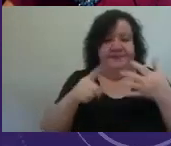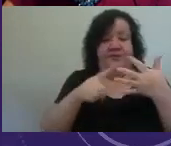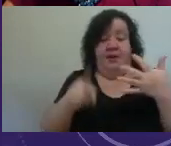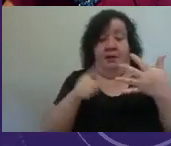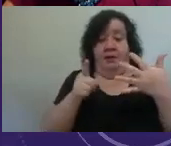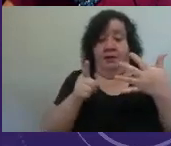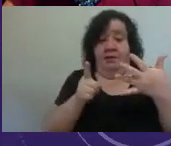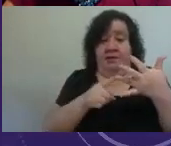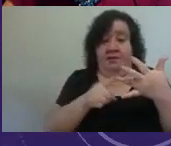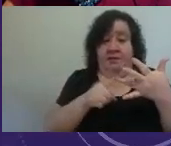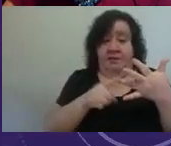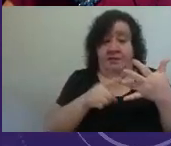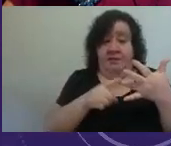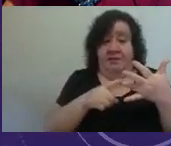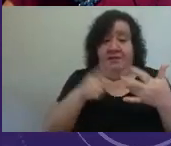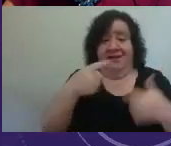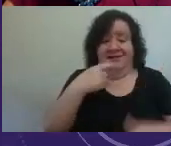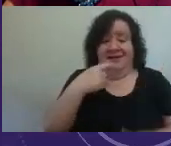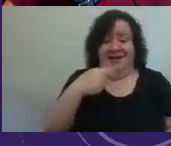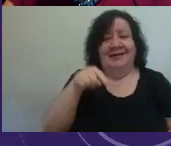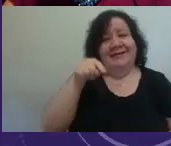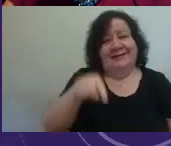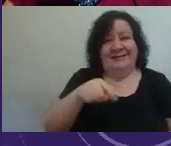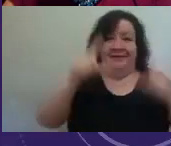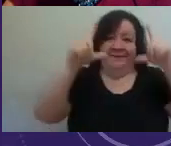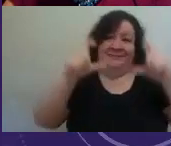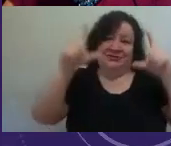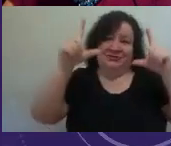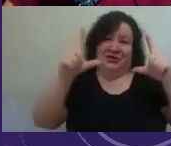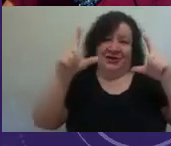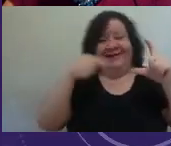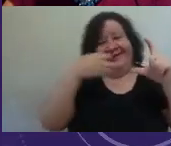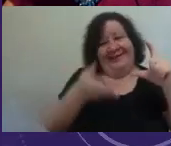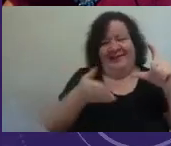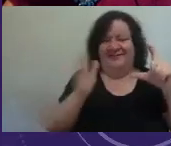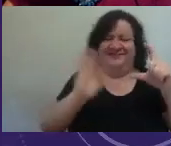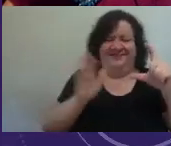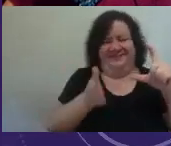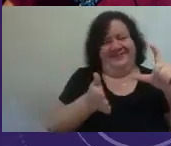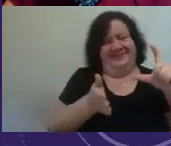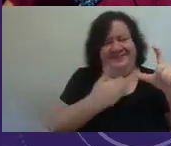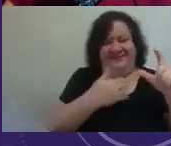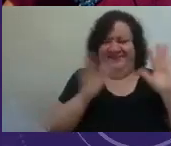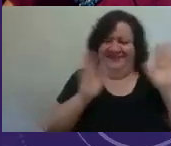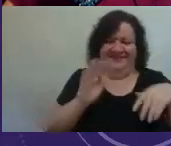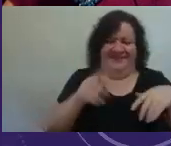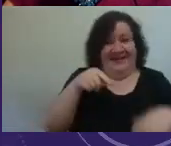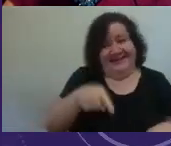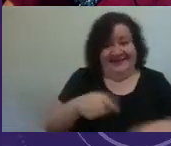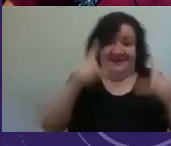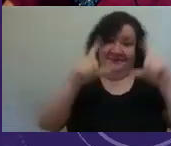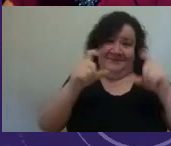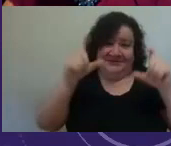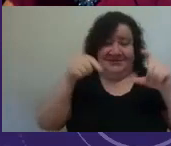already knows that it is an image. Save those words to give more words for other meaning.